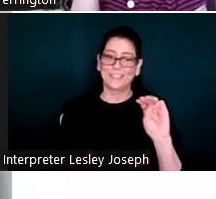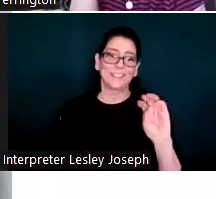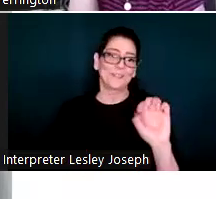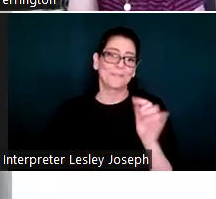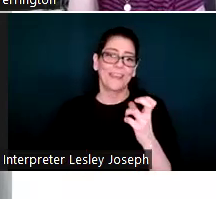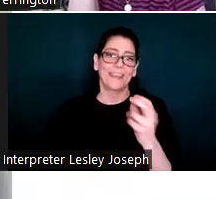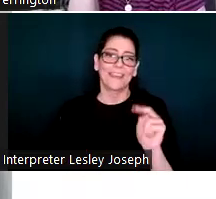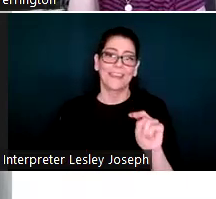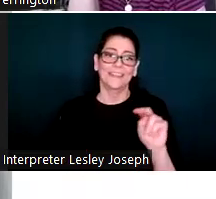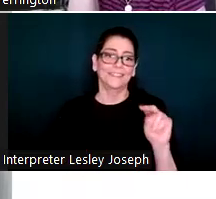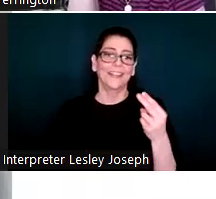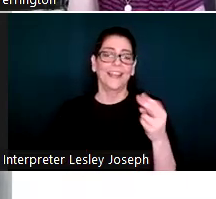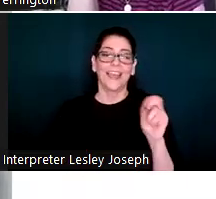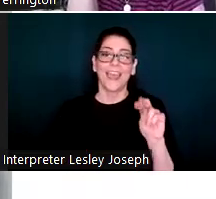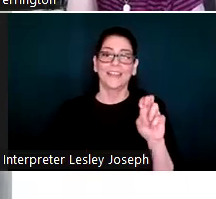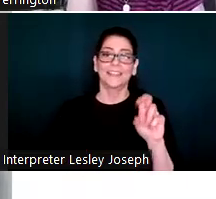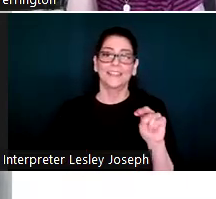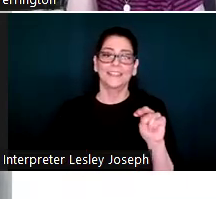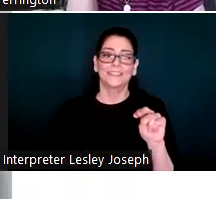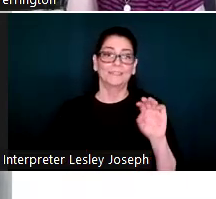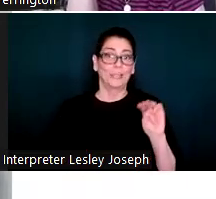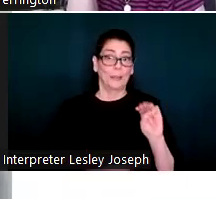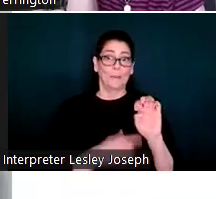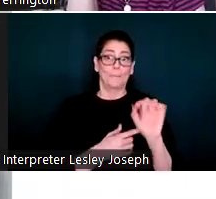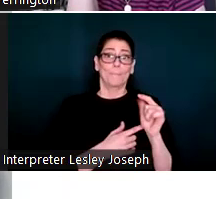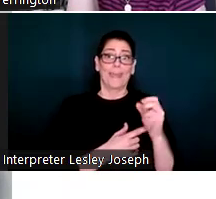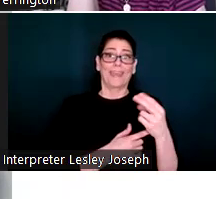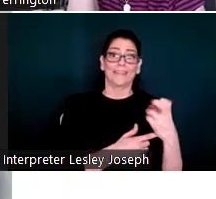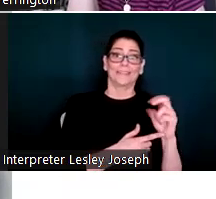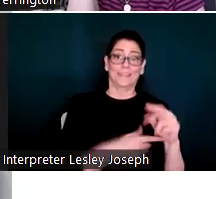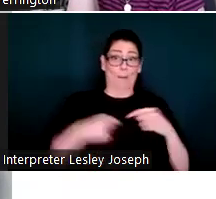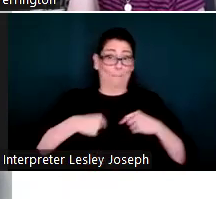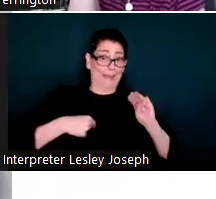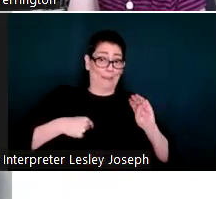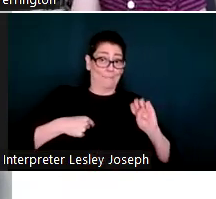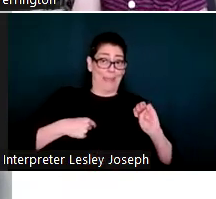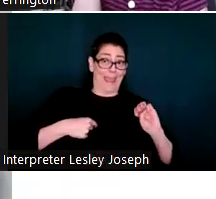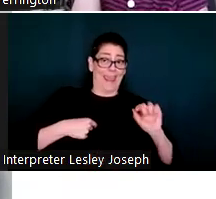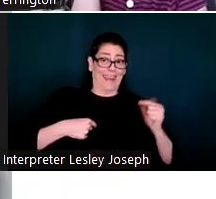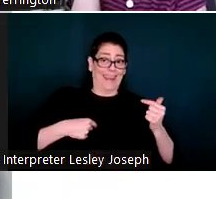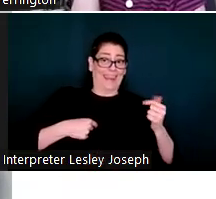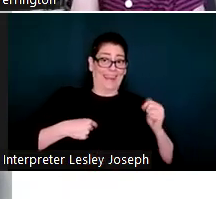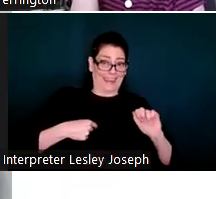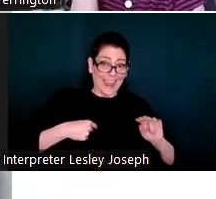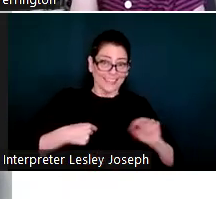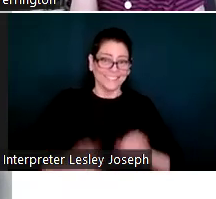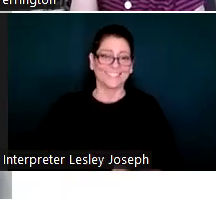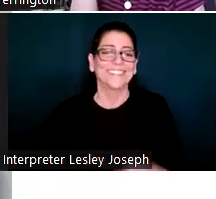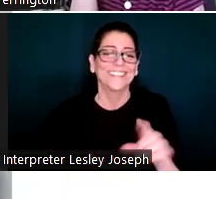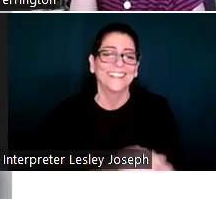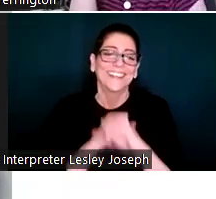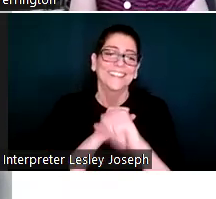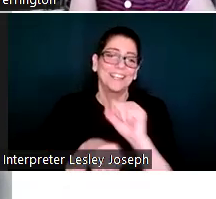have Megan Hansen, Megan with an H. I'm Megan with no H. And Megan is an extended employment